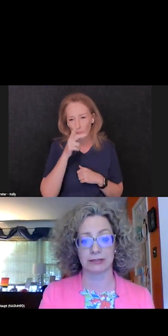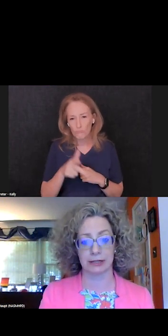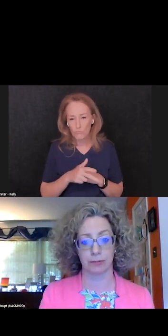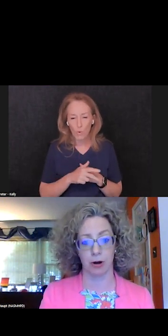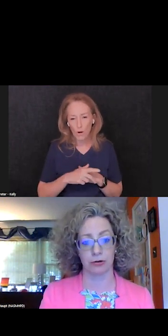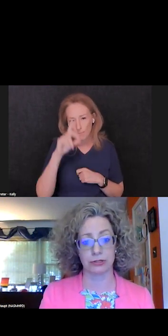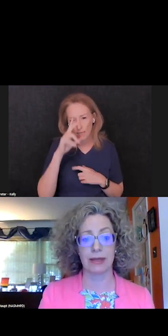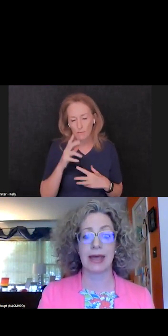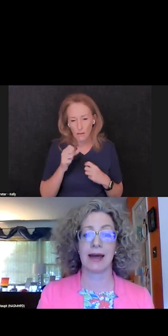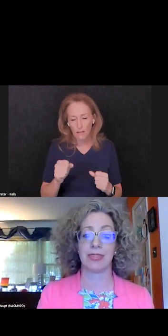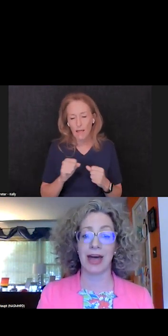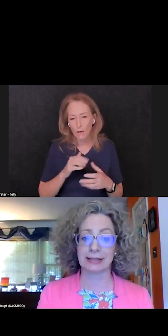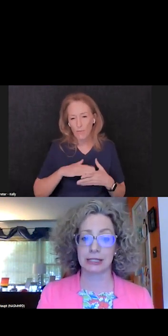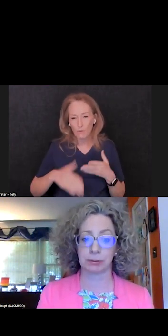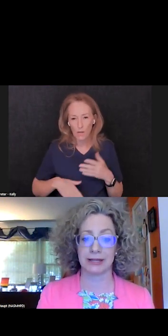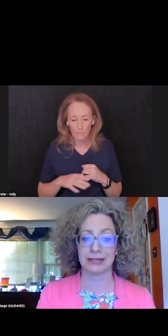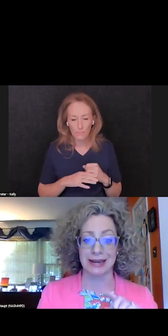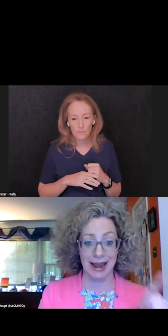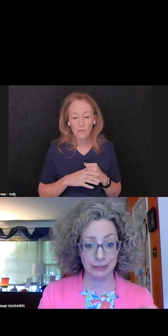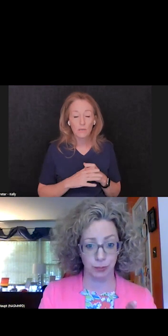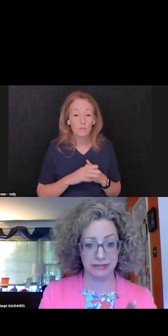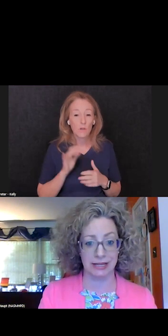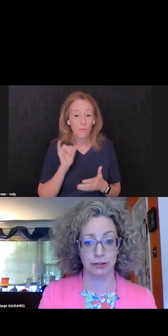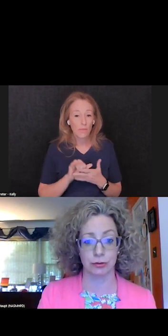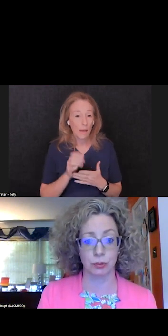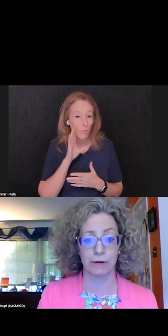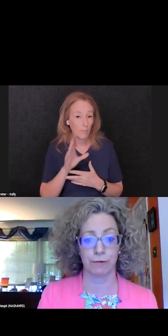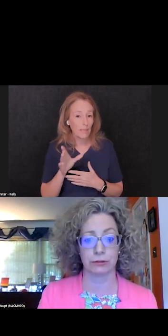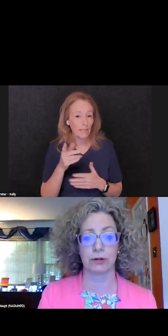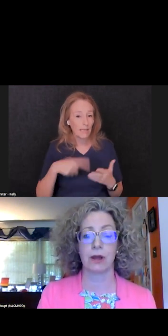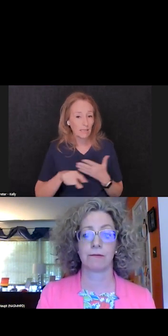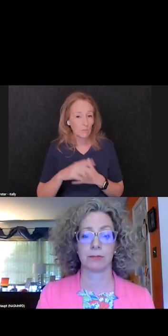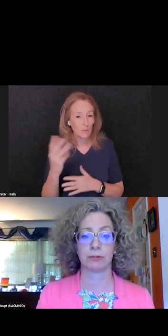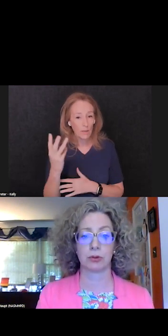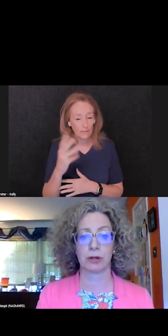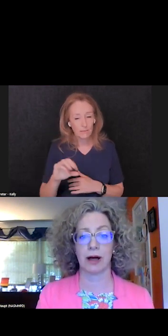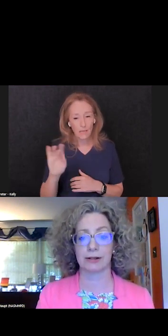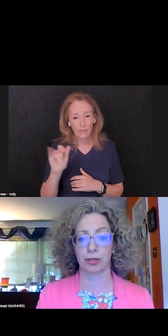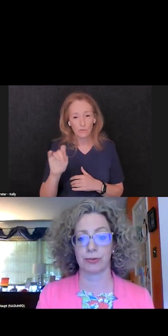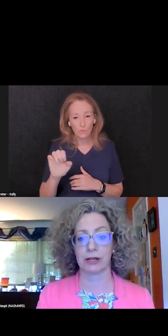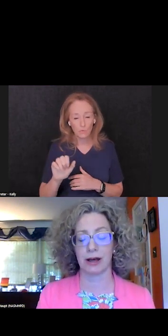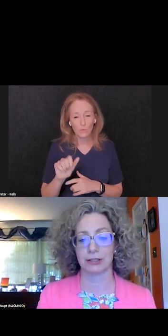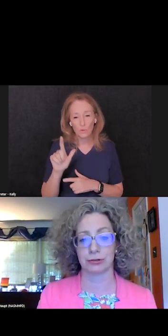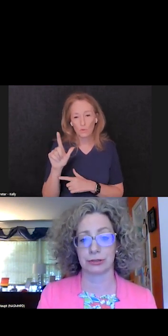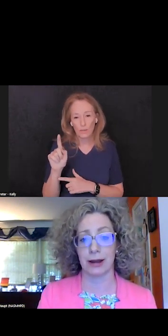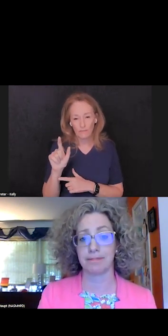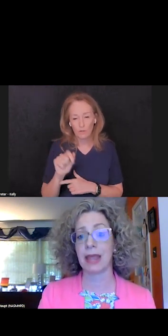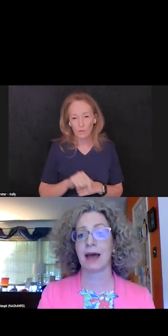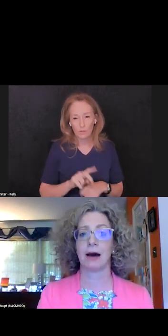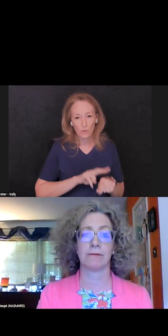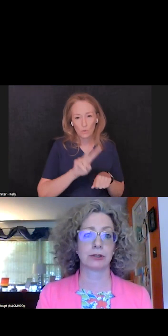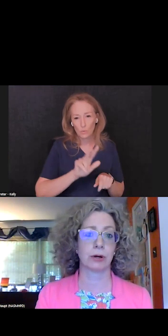Convenes Cross-Sector Partners. And that takes place next Wednesday, June 21st, from 2 o'clock to 3 o'clock Eastern